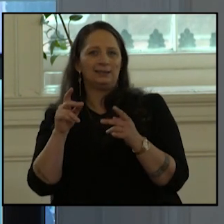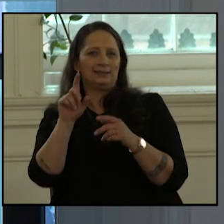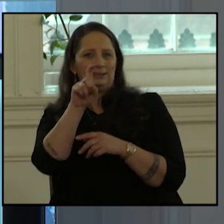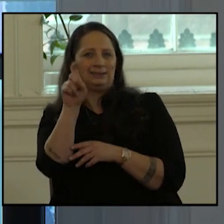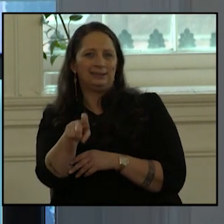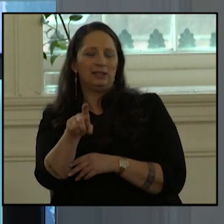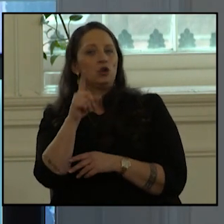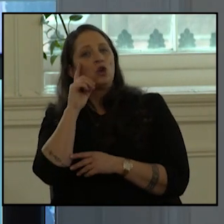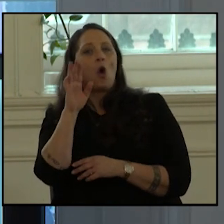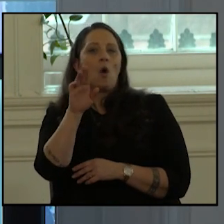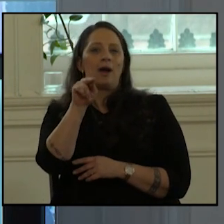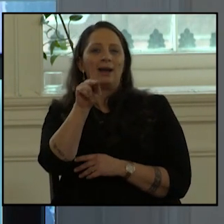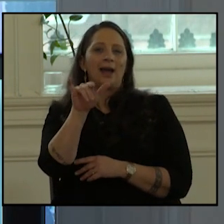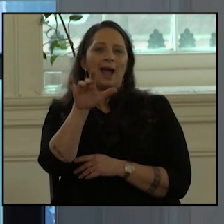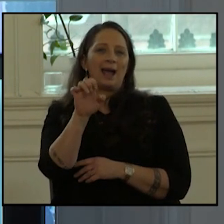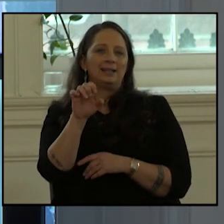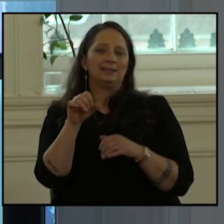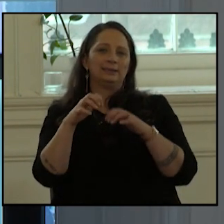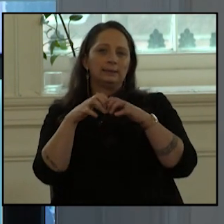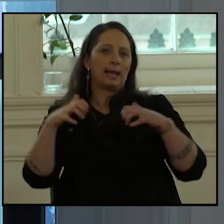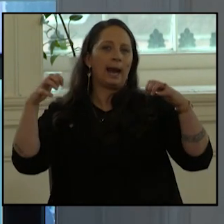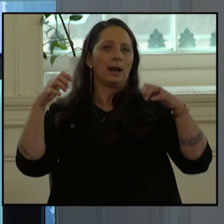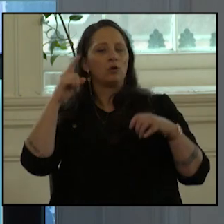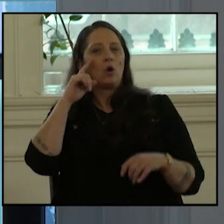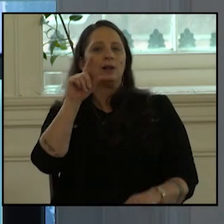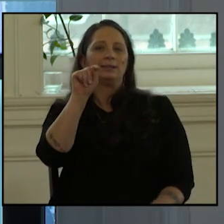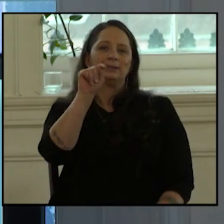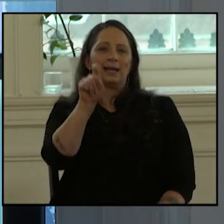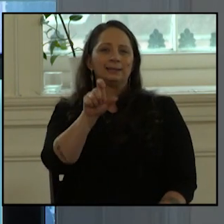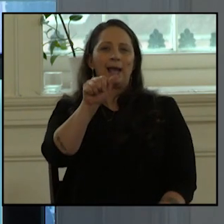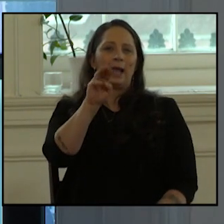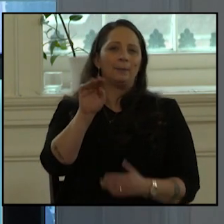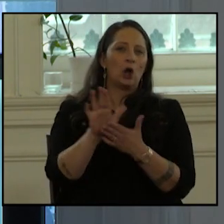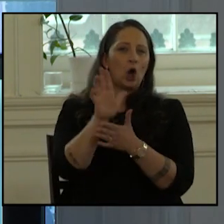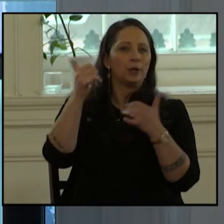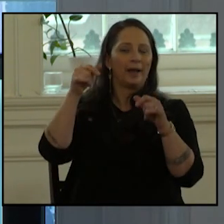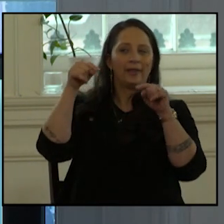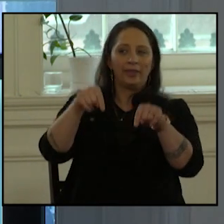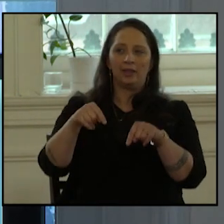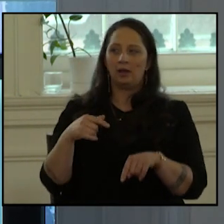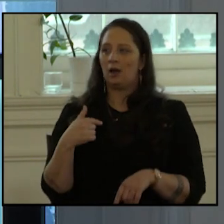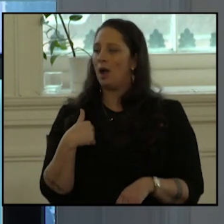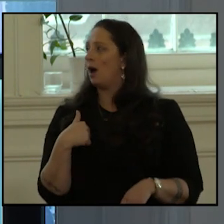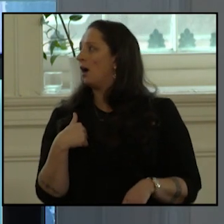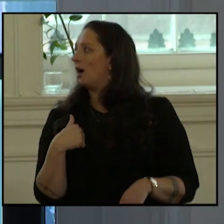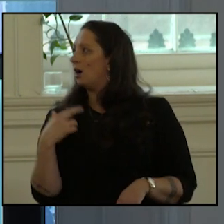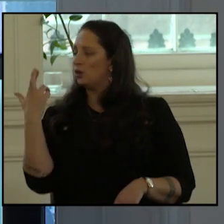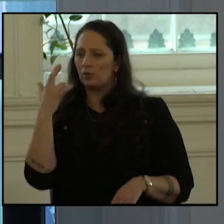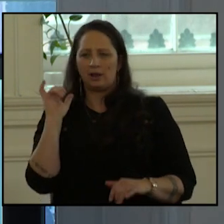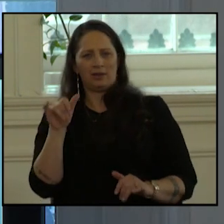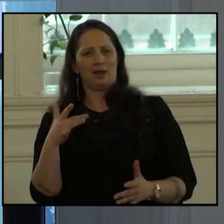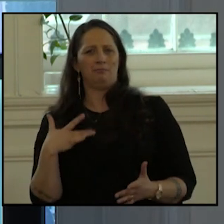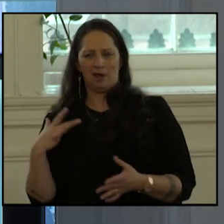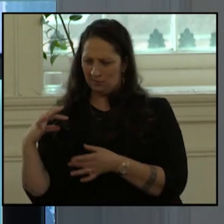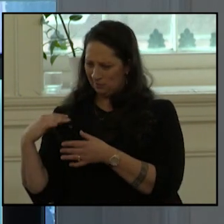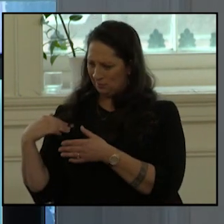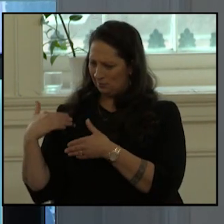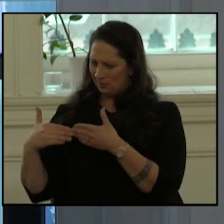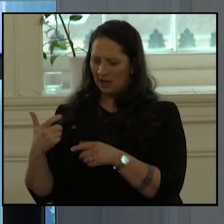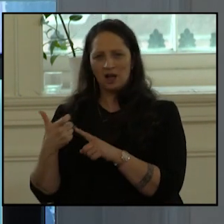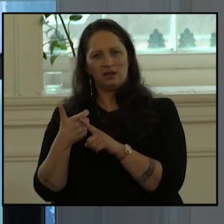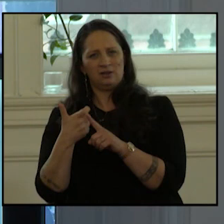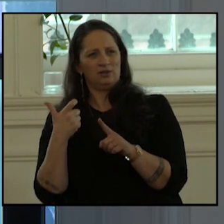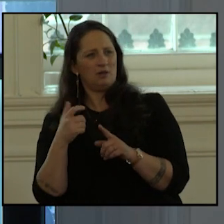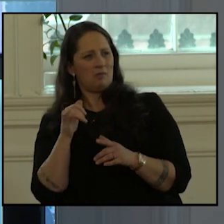Texas A&M plays. It's called Kyle Stadium. Like, so I'm realizing, like, to these enslavers, I have this dissension that is a part